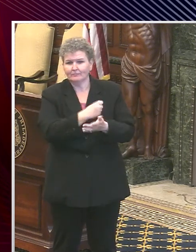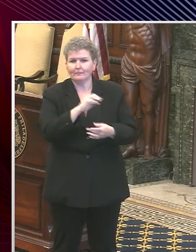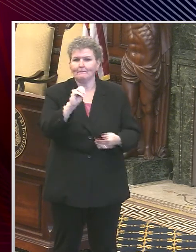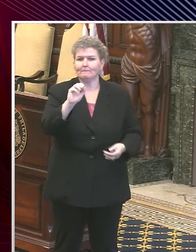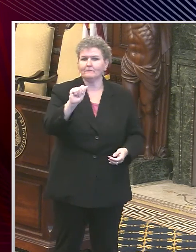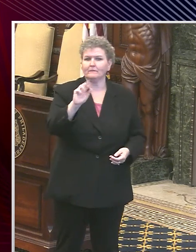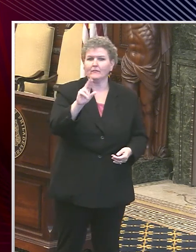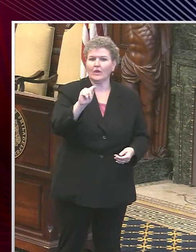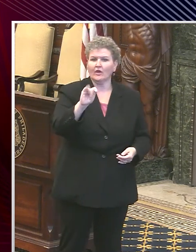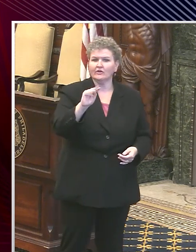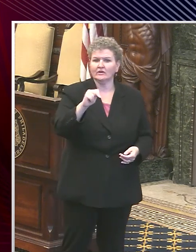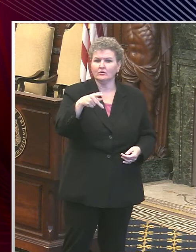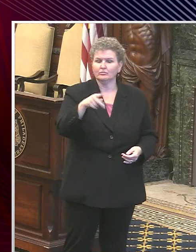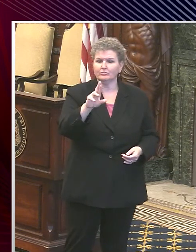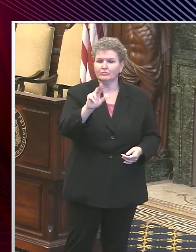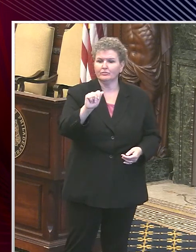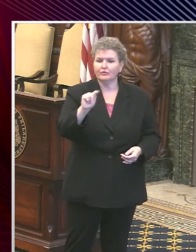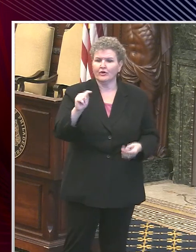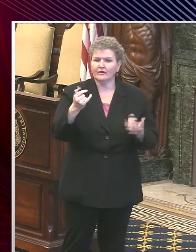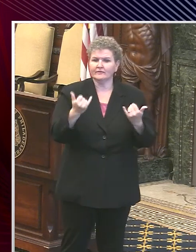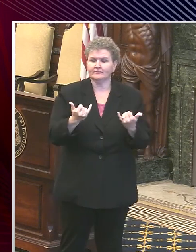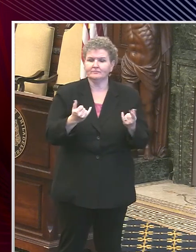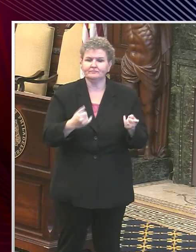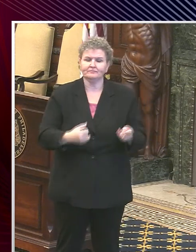of Philly, Your Black News.